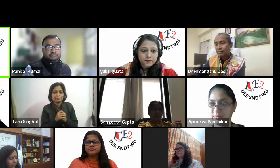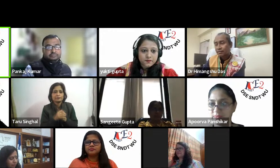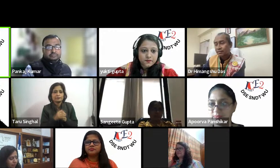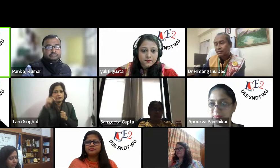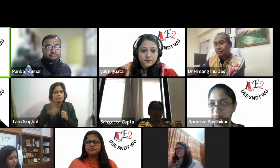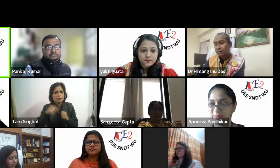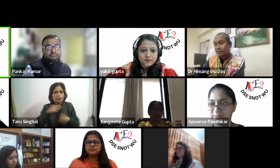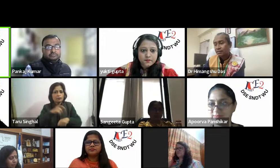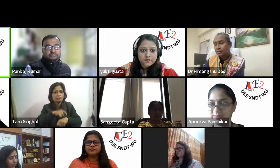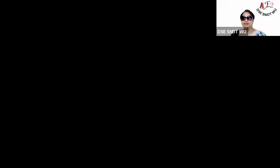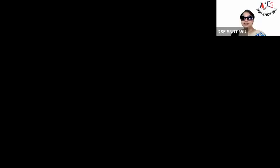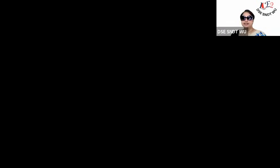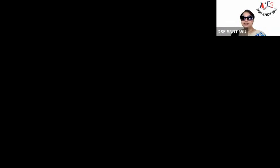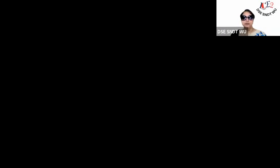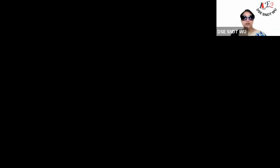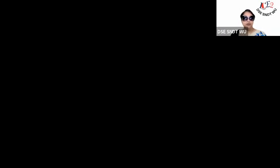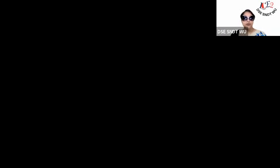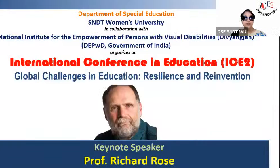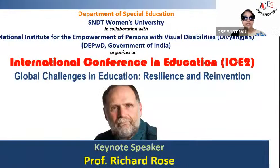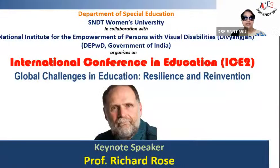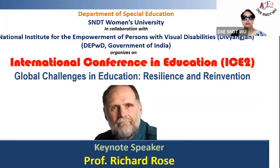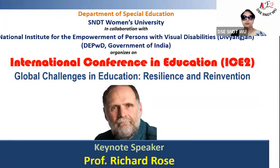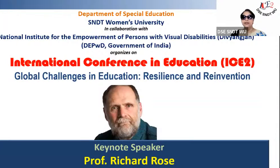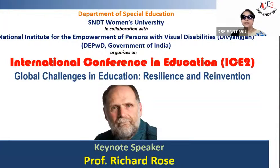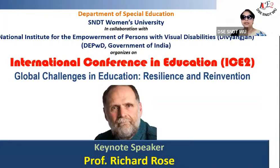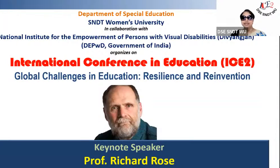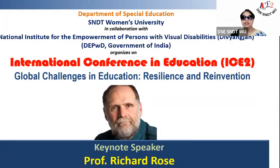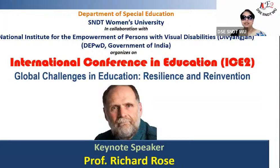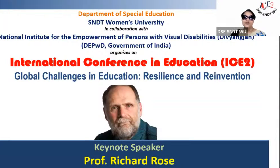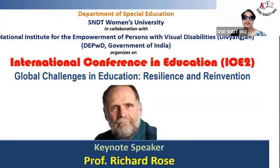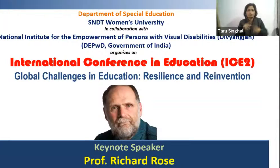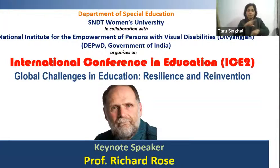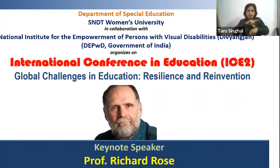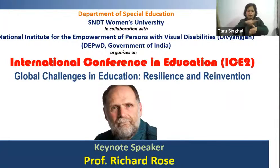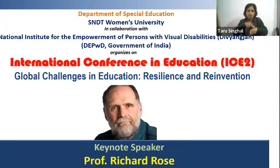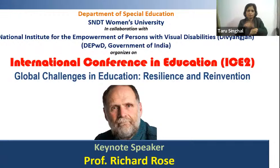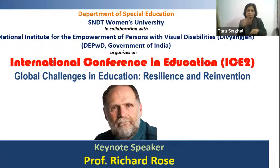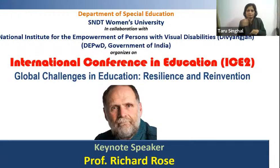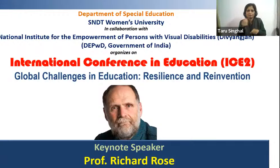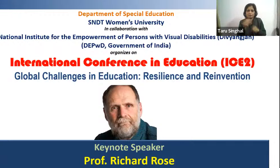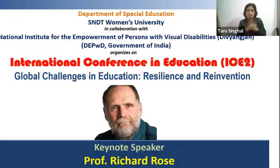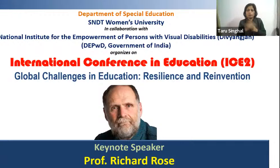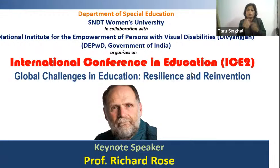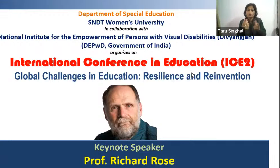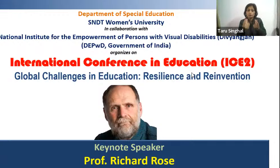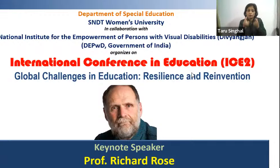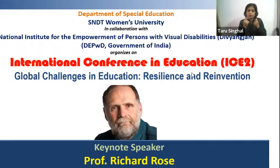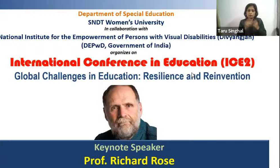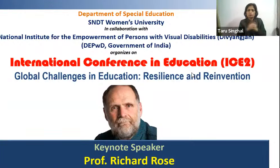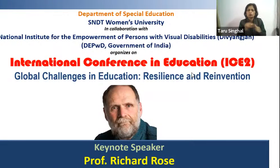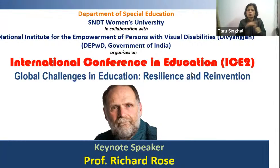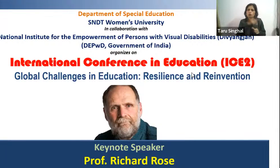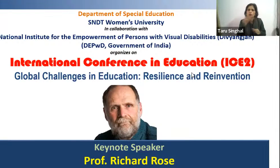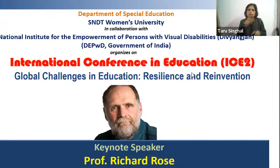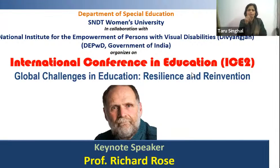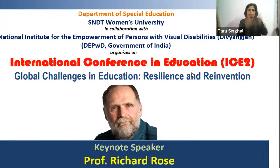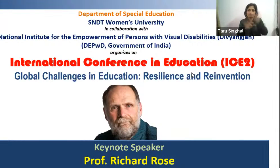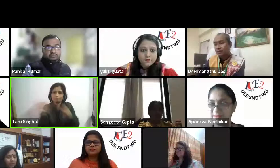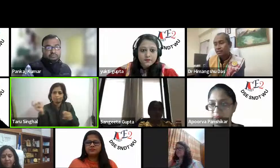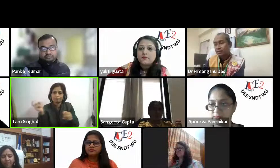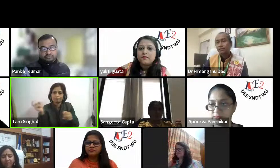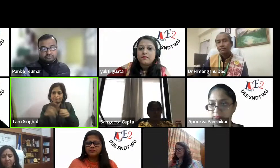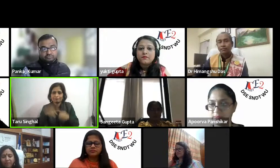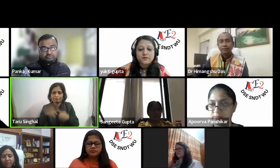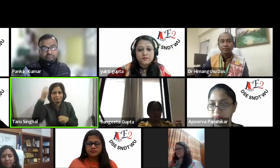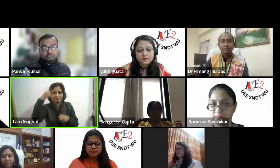almost time to conclude the ceremony, and we're running a bit late. So very quickly, I invite all the participants to please switch on your